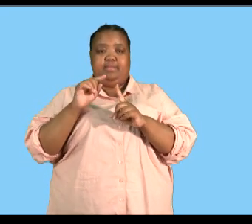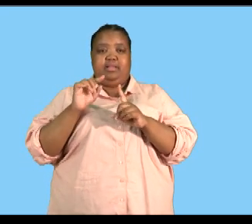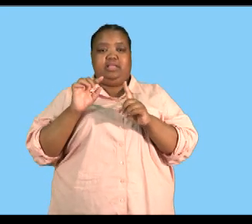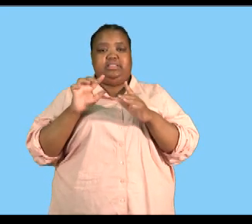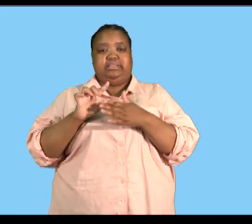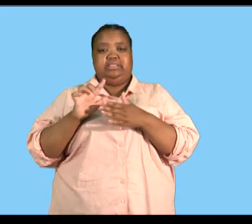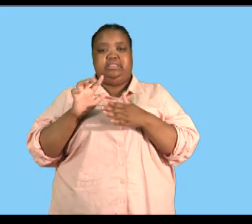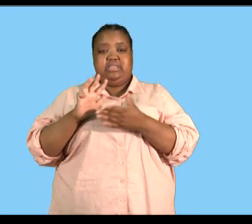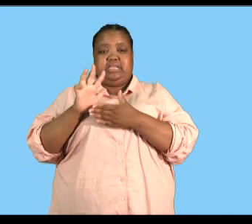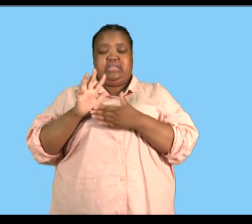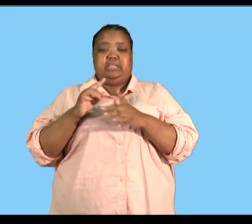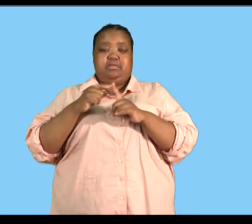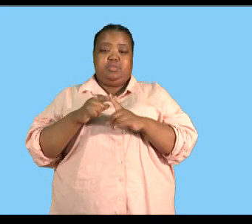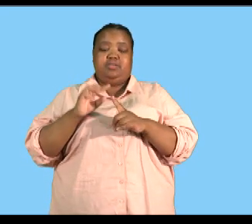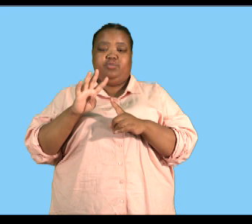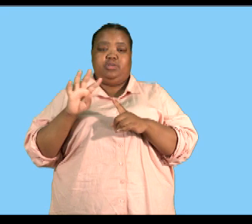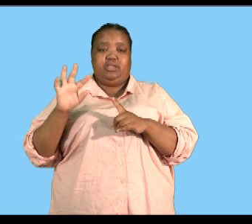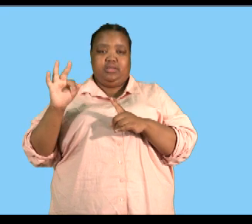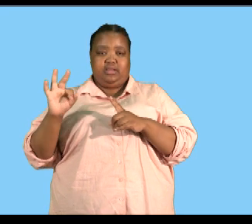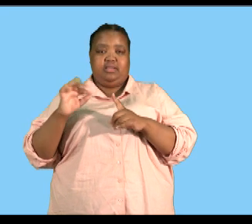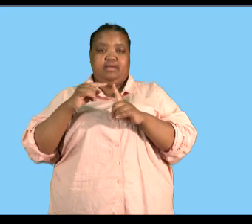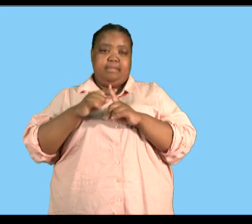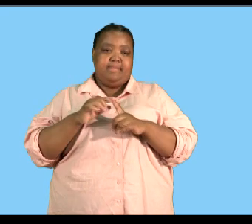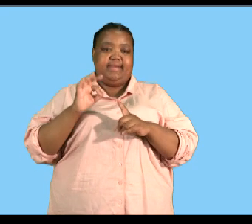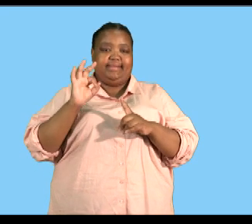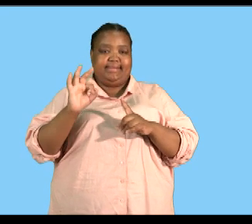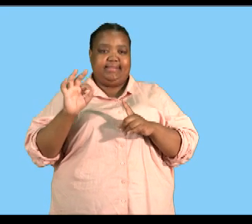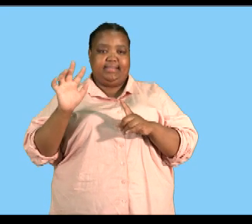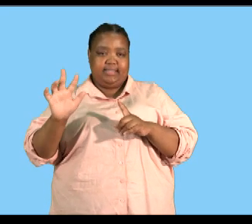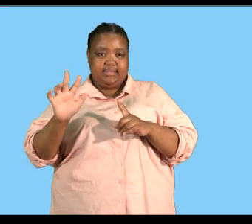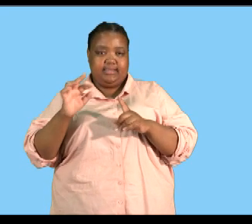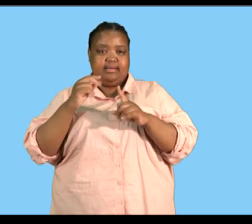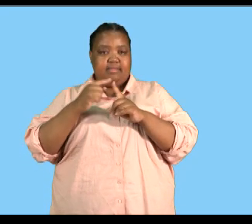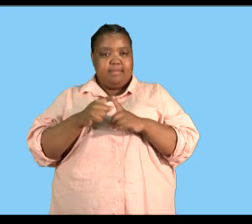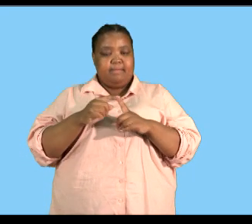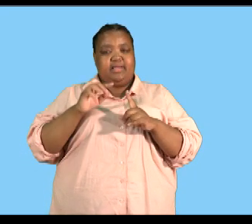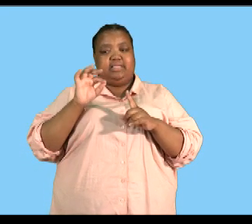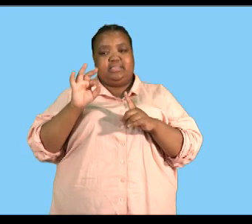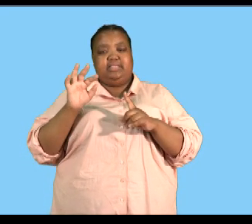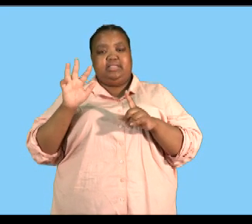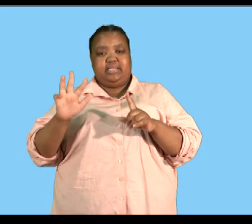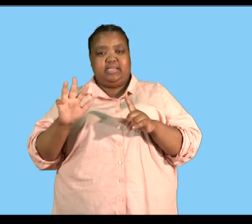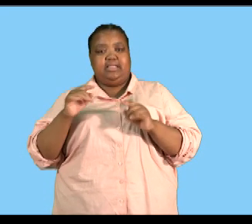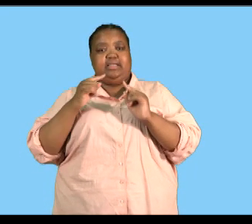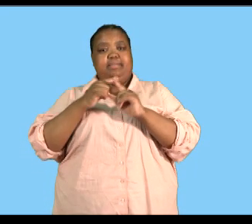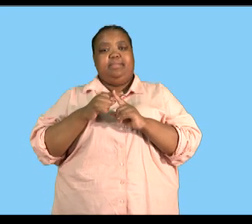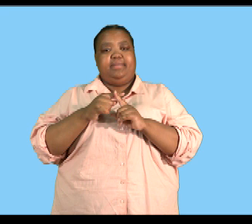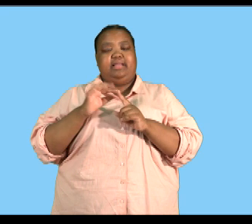37, 19, 43, 38,